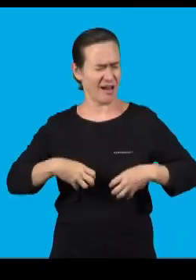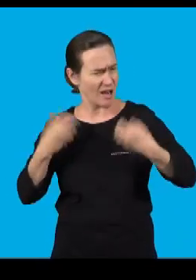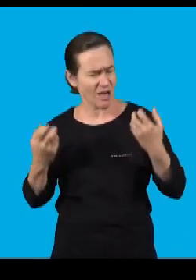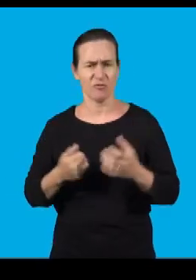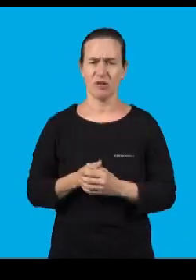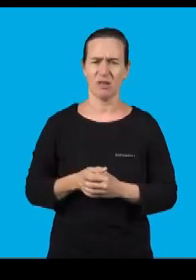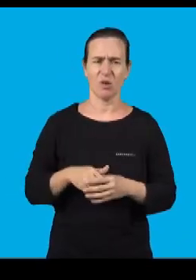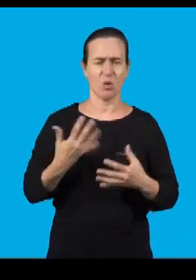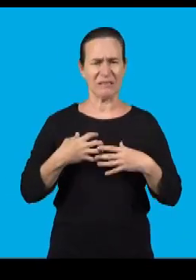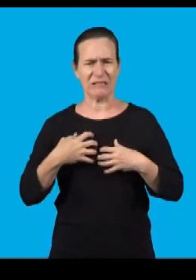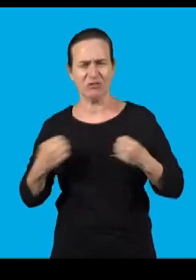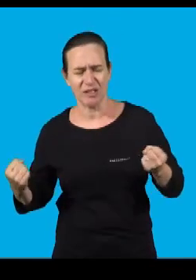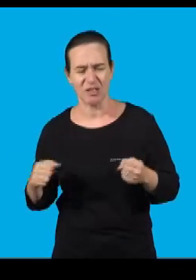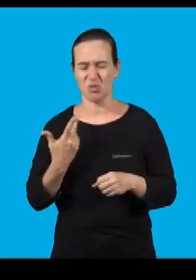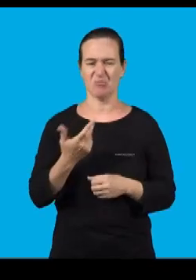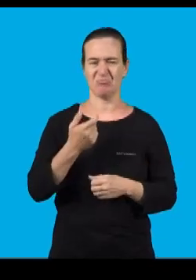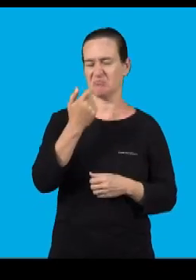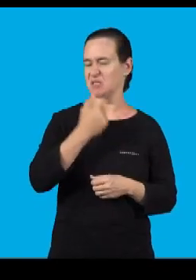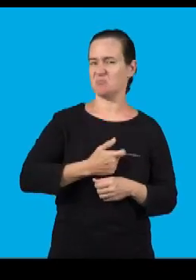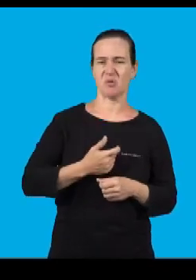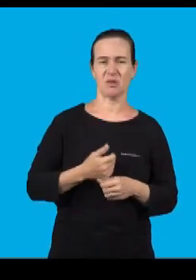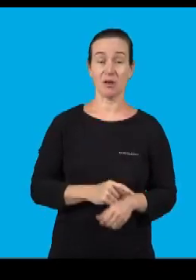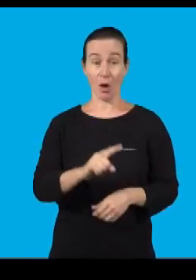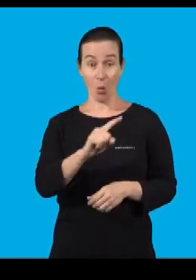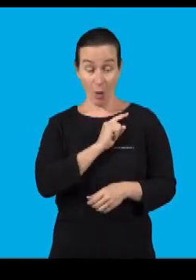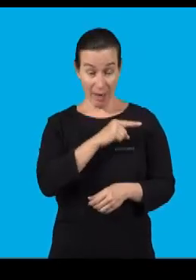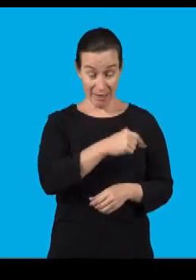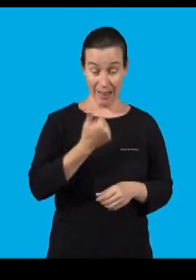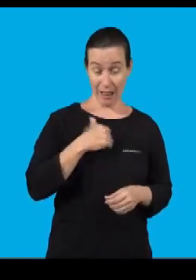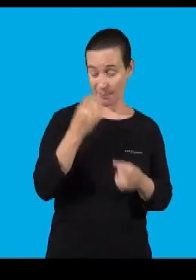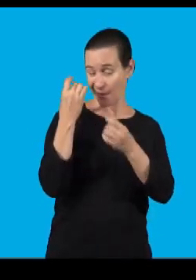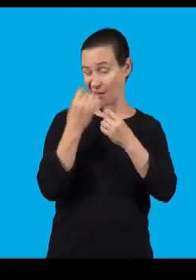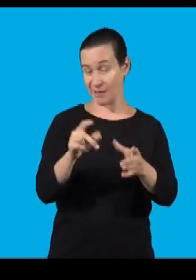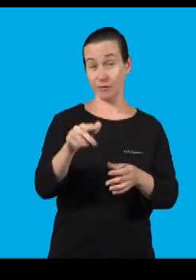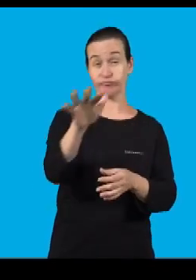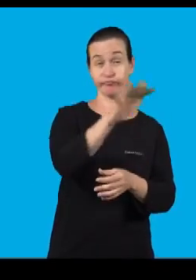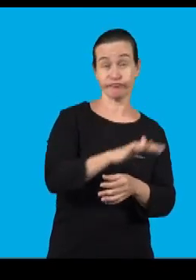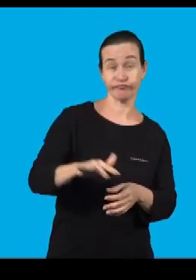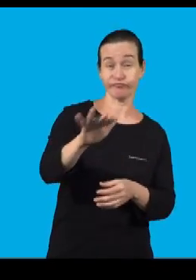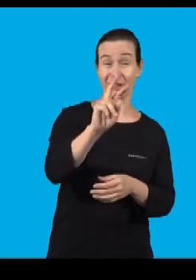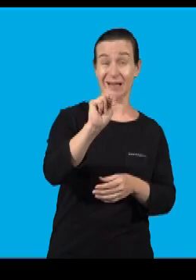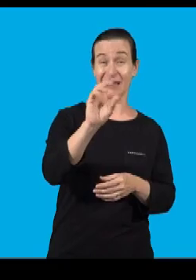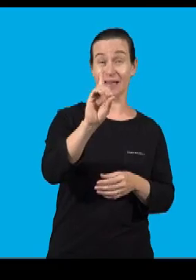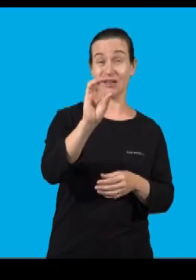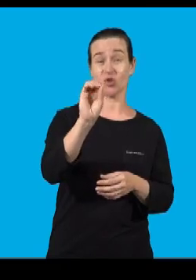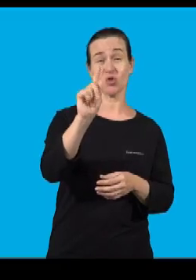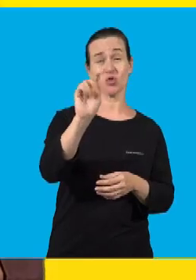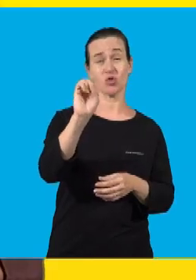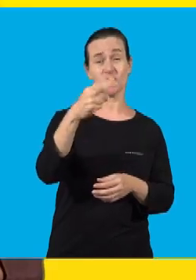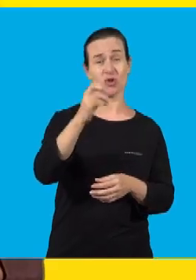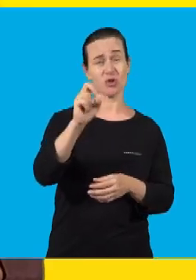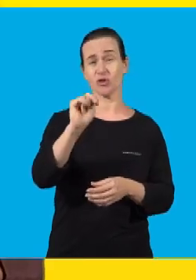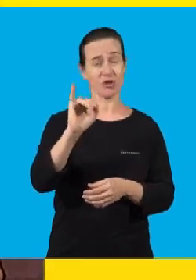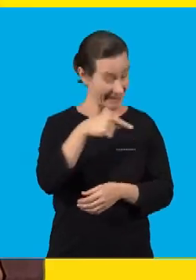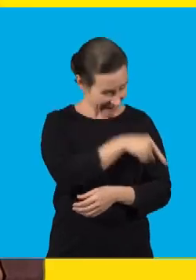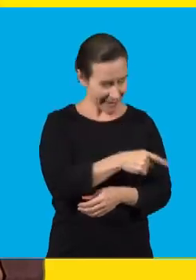he is angry or distressed or disappointed as he doesn't want to leave Indosheni. All right, this is where he grew up. This is where